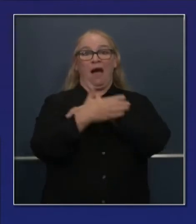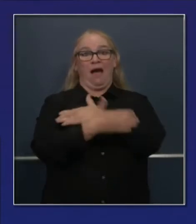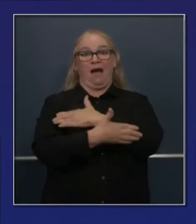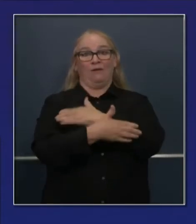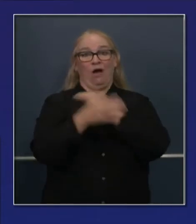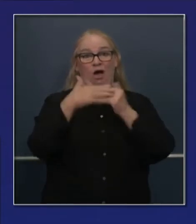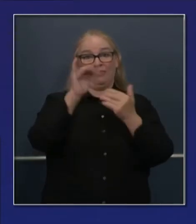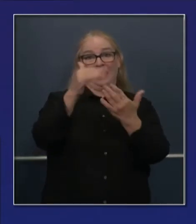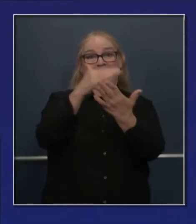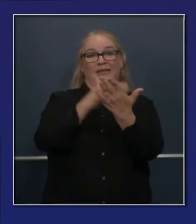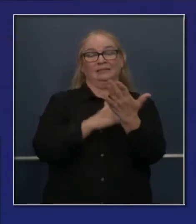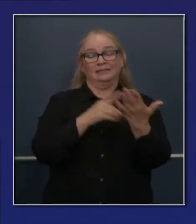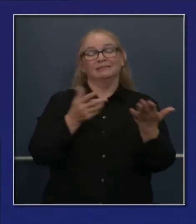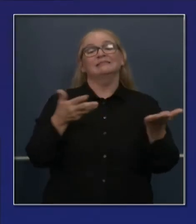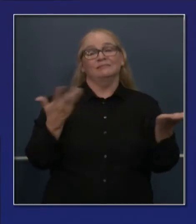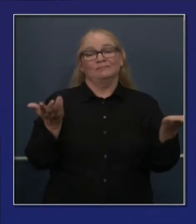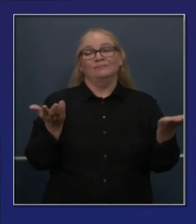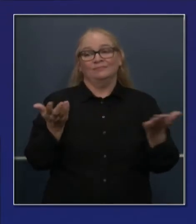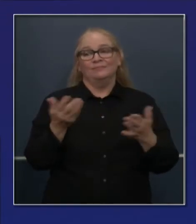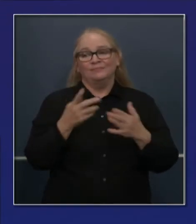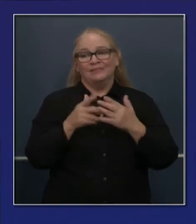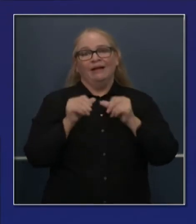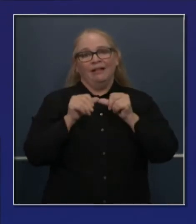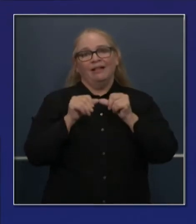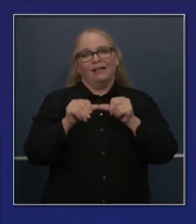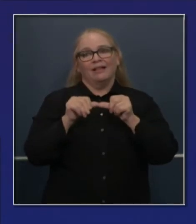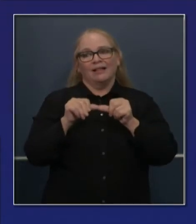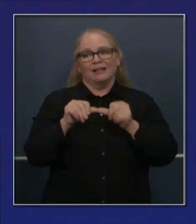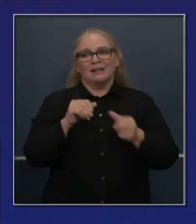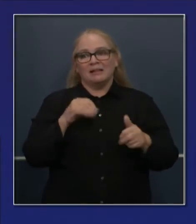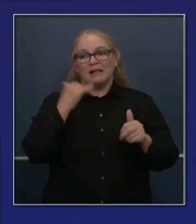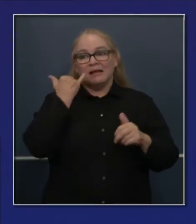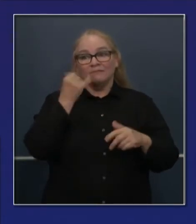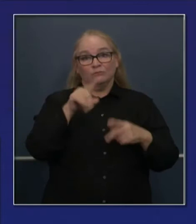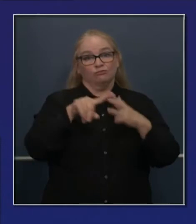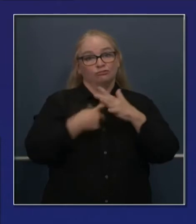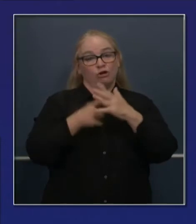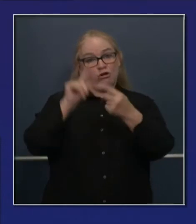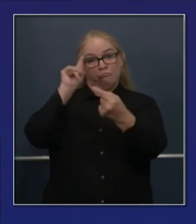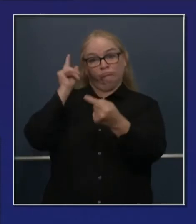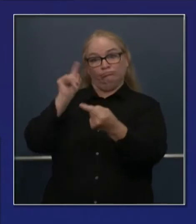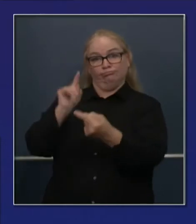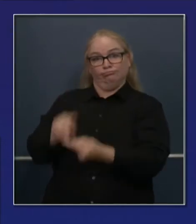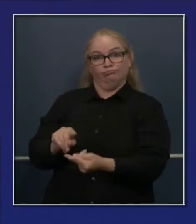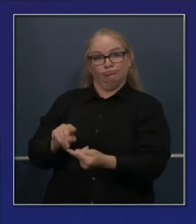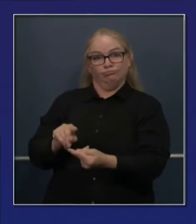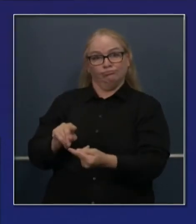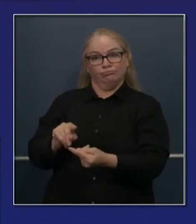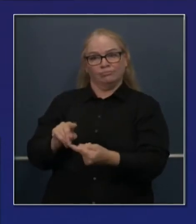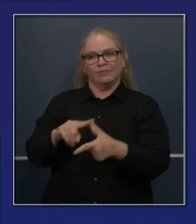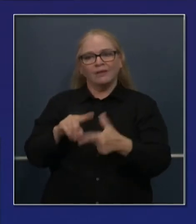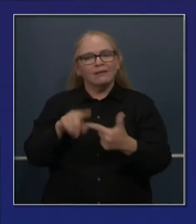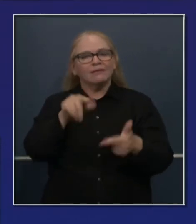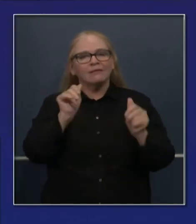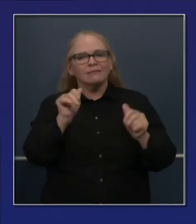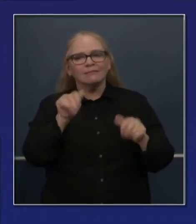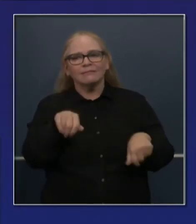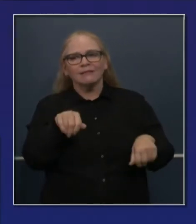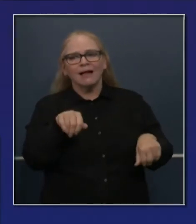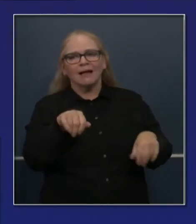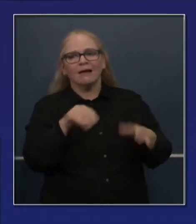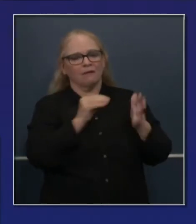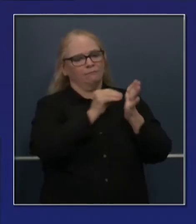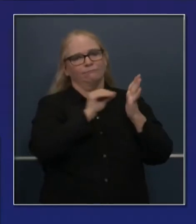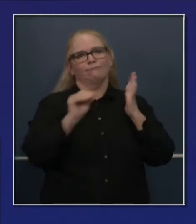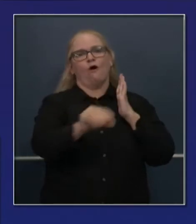see trends over a 3-day period. You pull off if we see 3 days of trends holding stable as well. So we